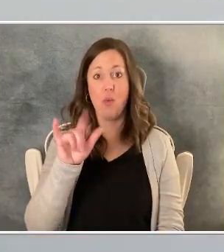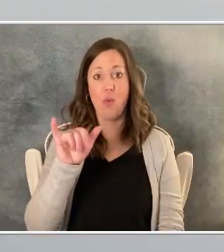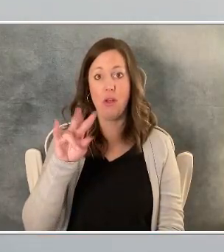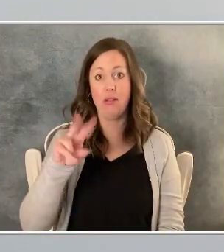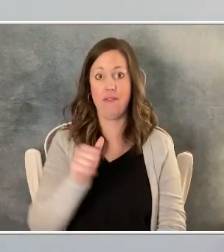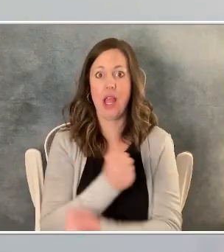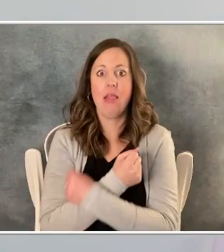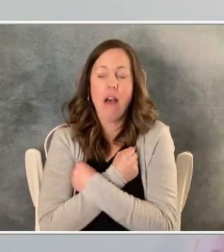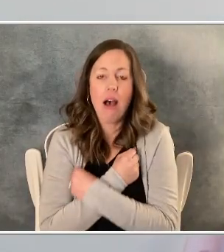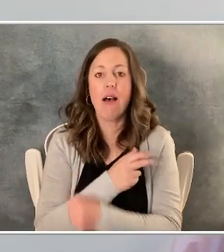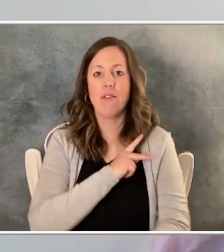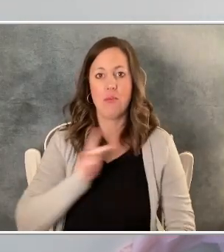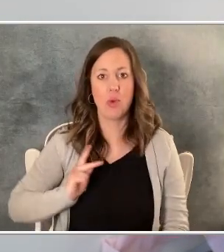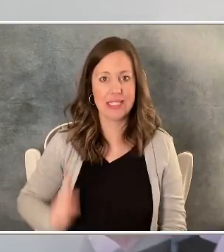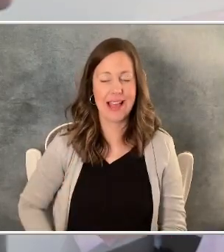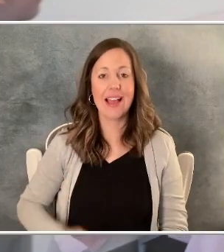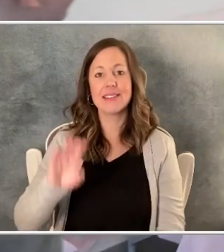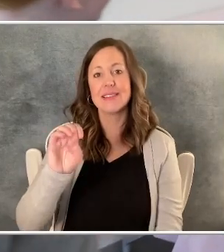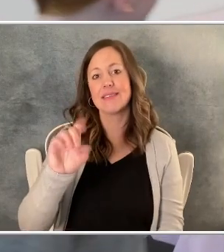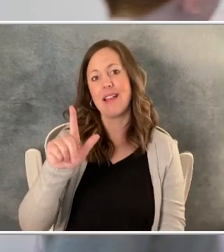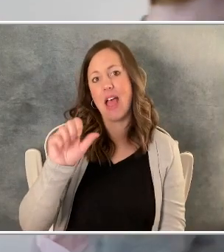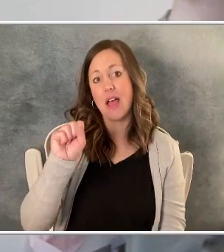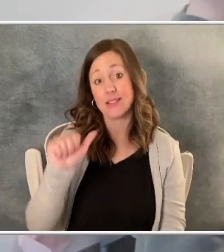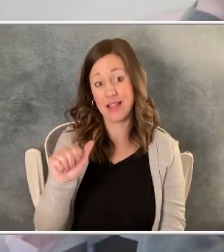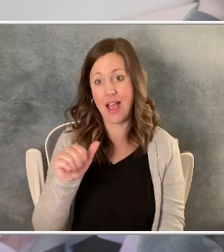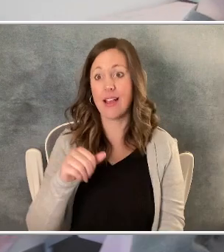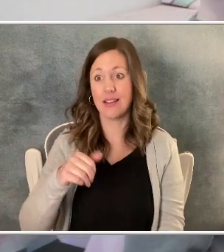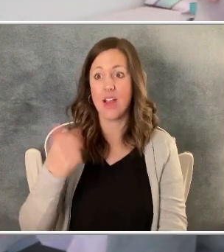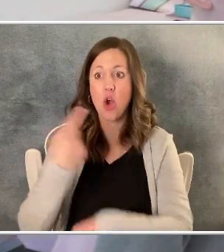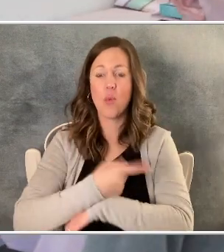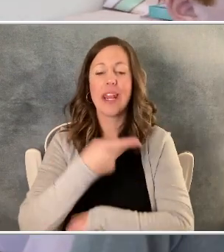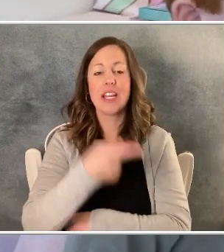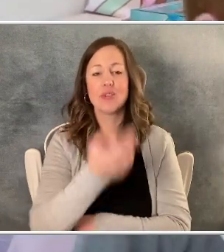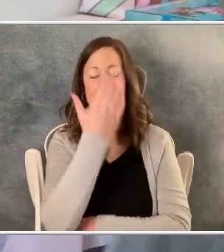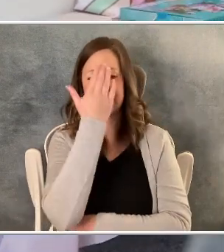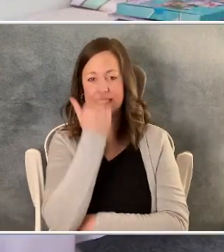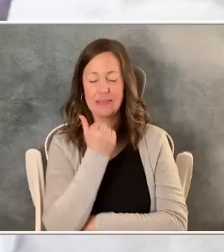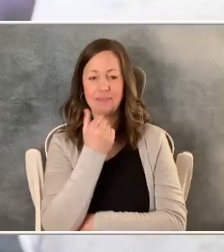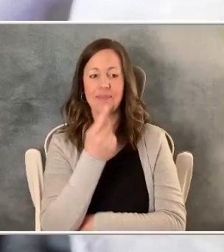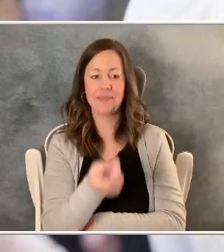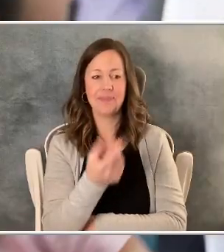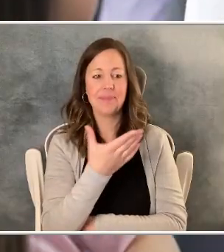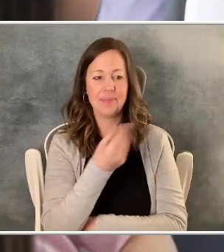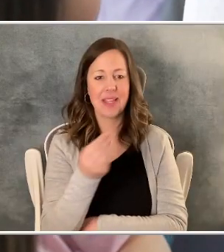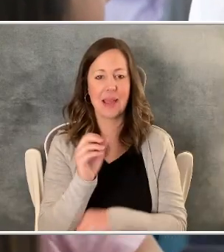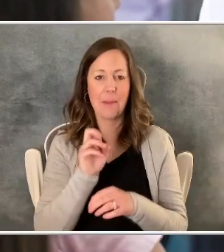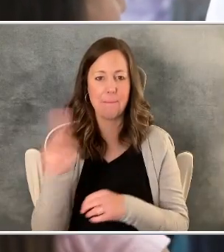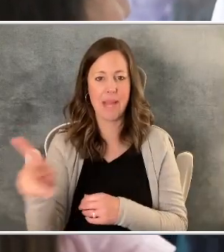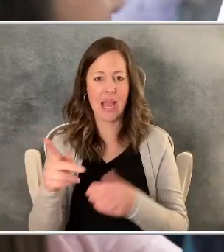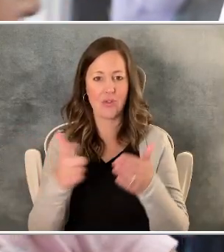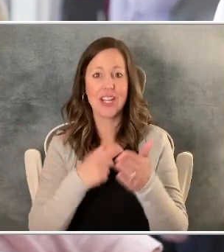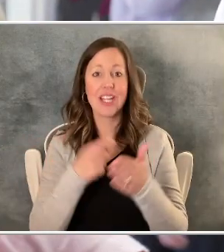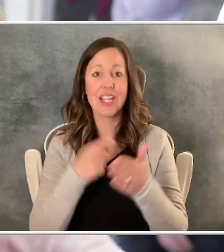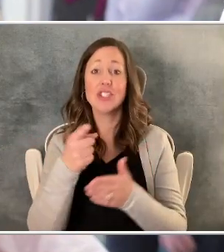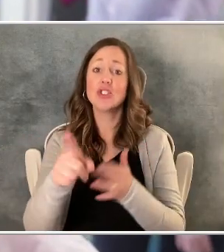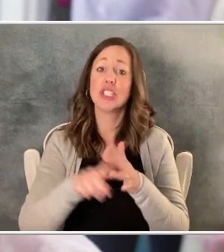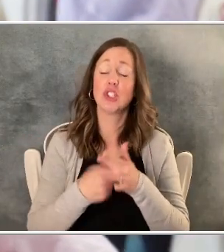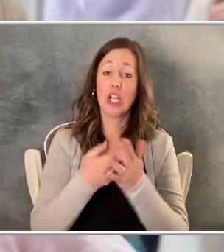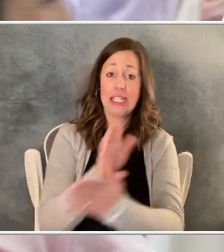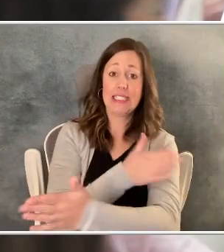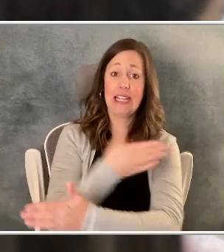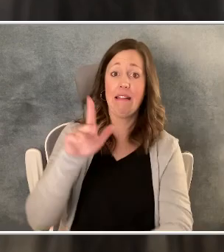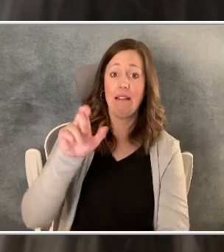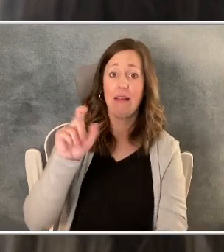there was one day she was sedated and heading back to radiation, and she started singing Let It Go while she was asleep.